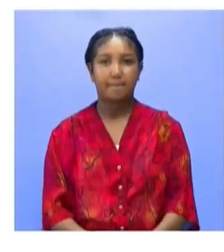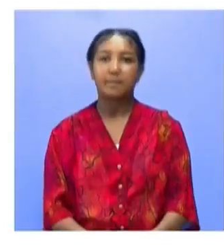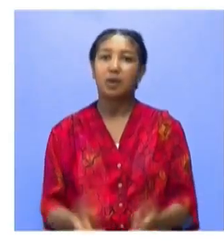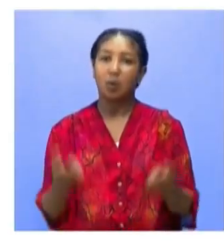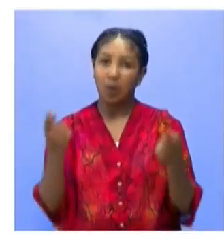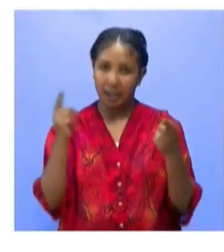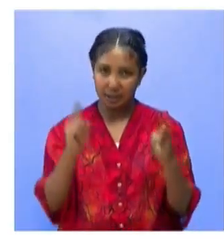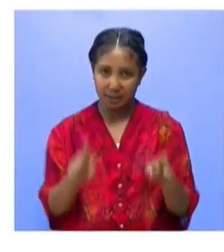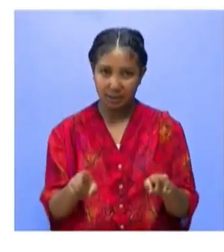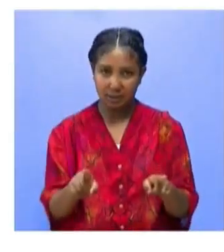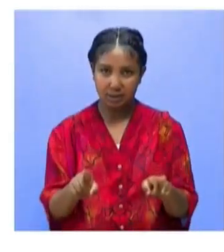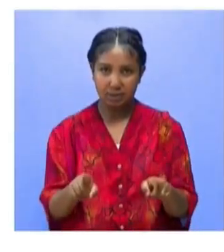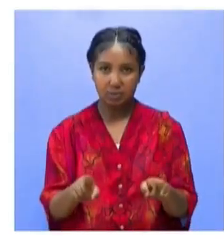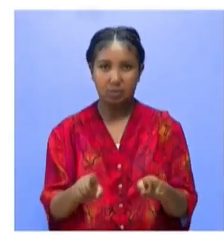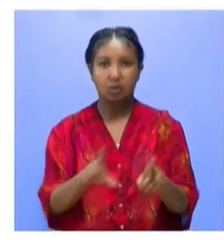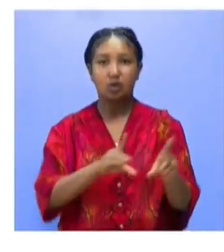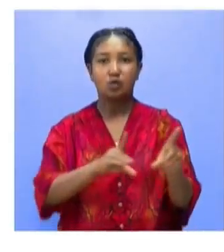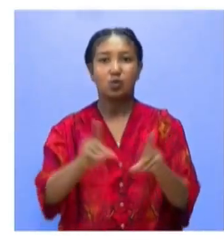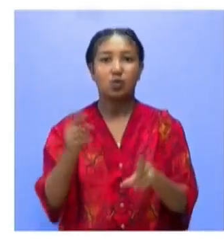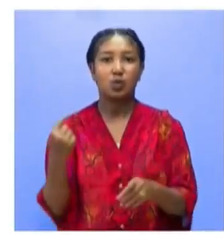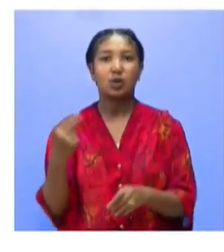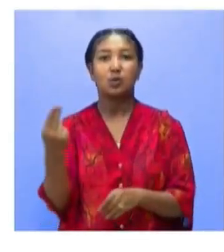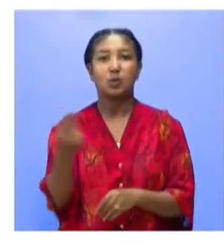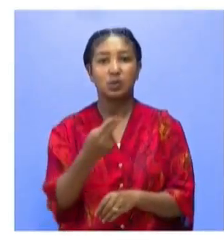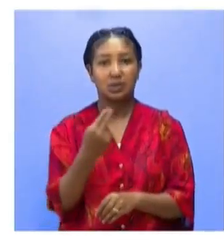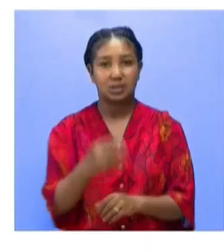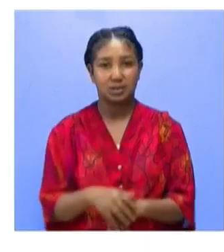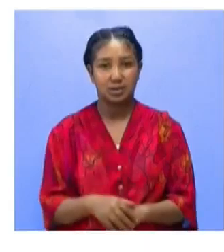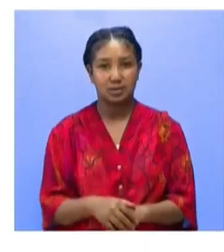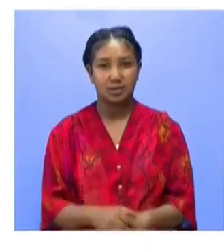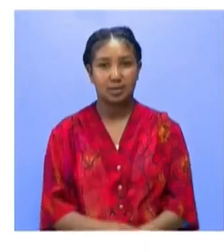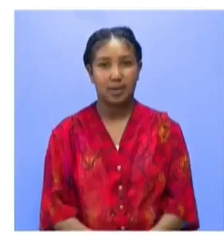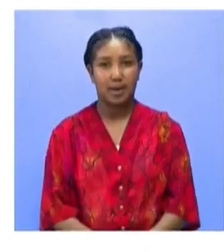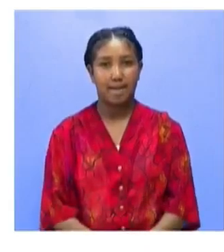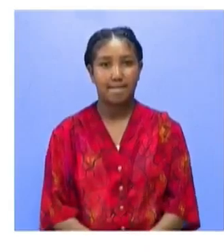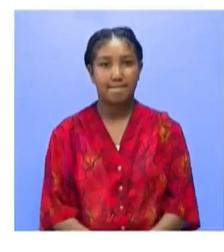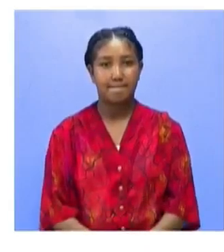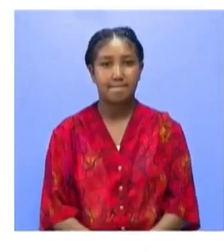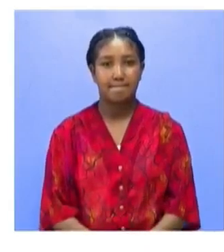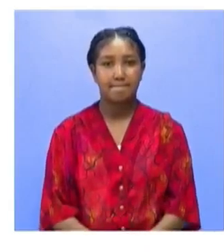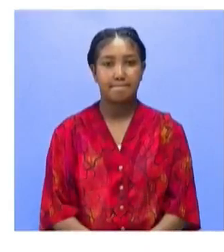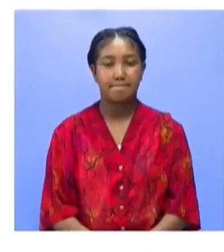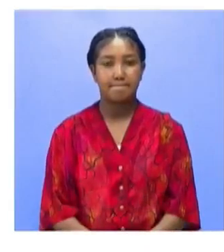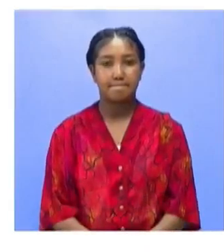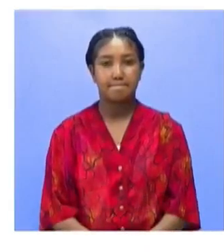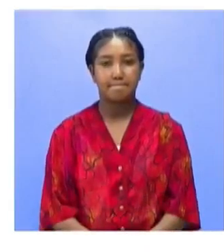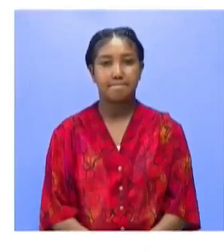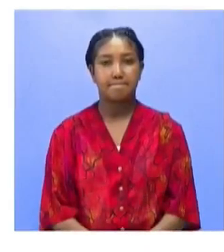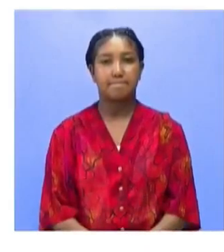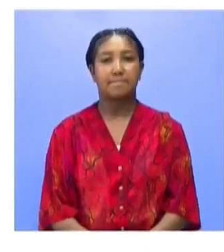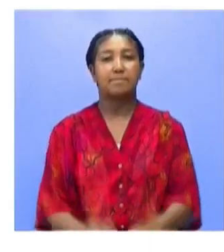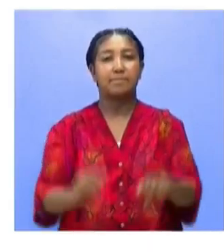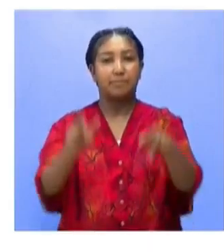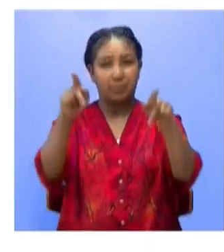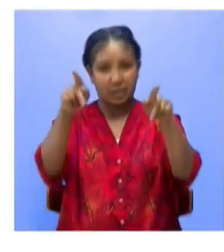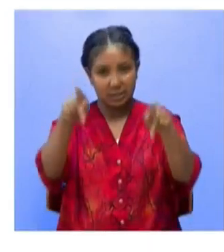When do we use the